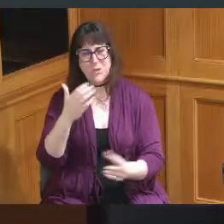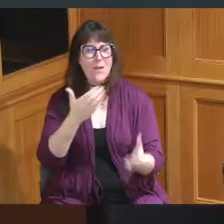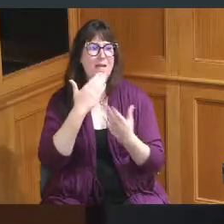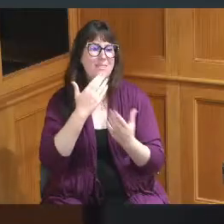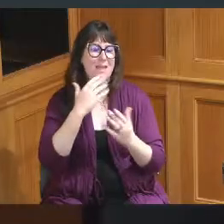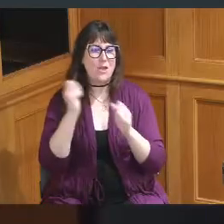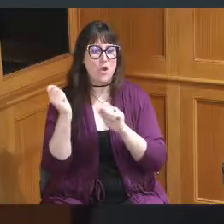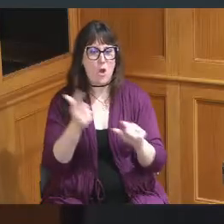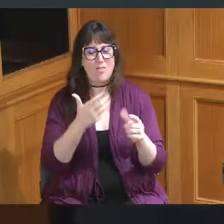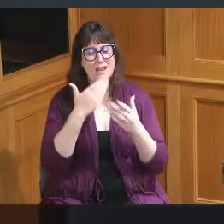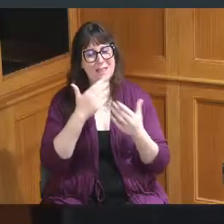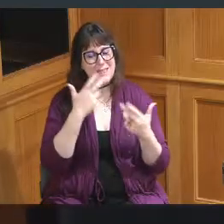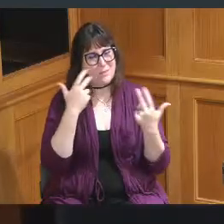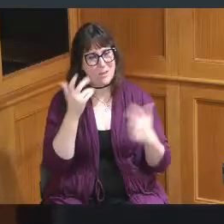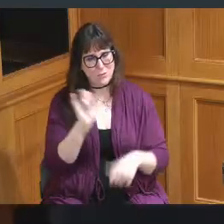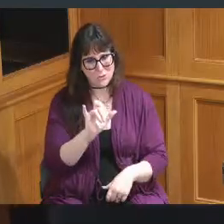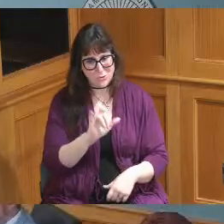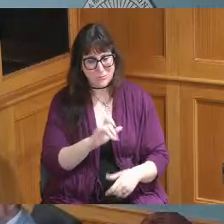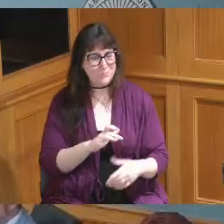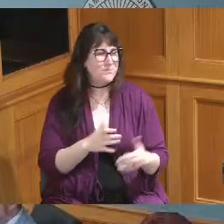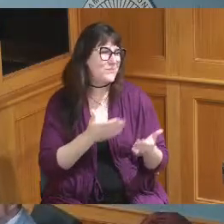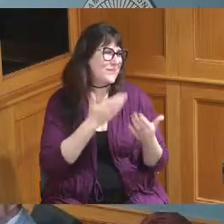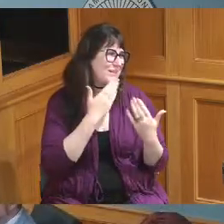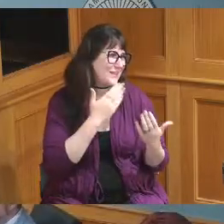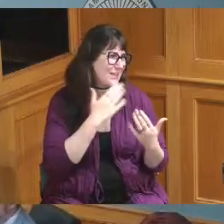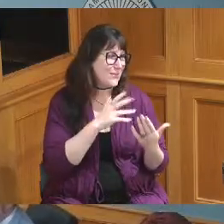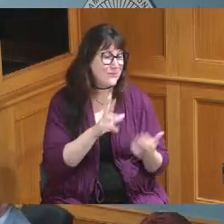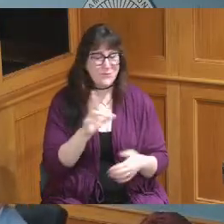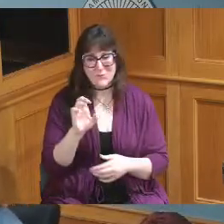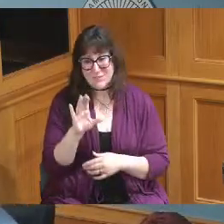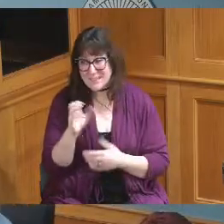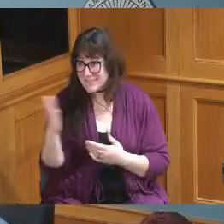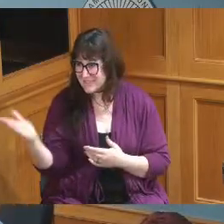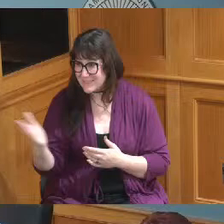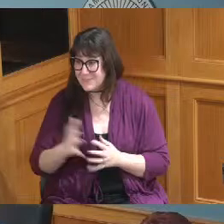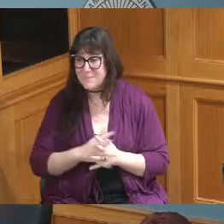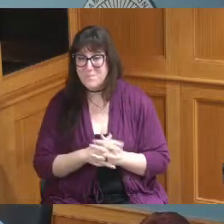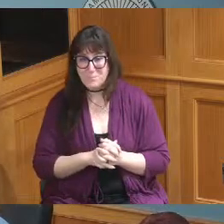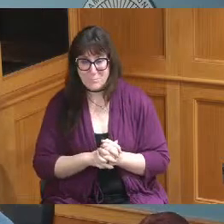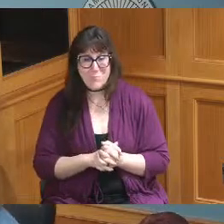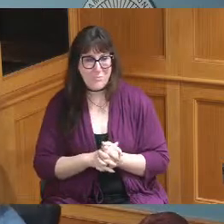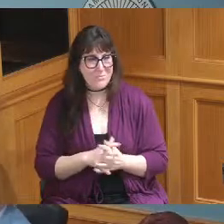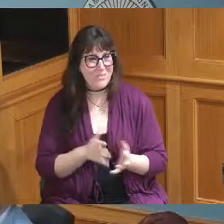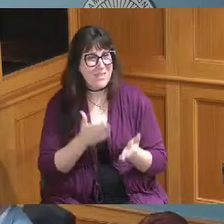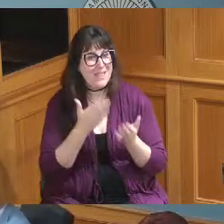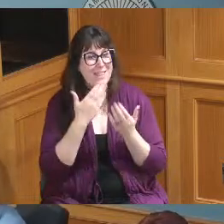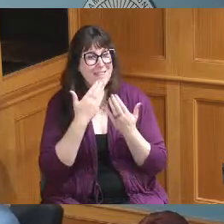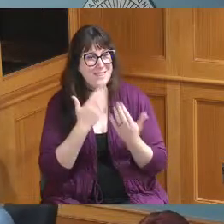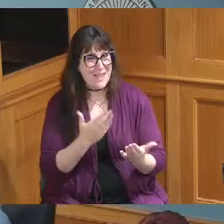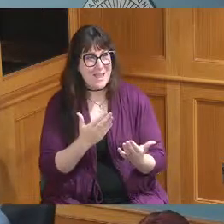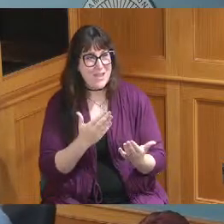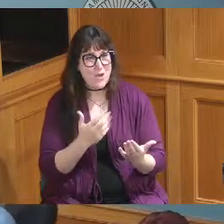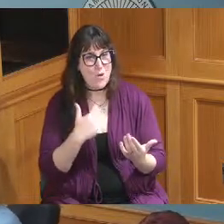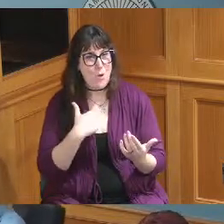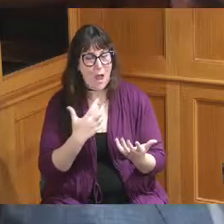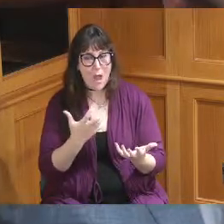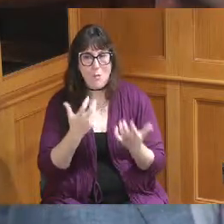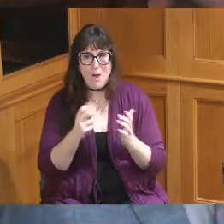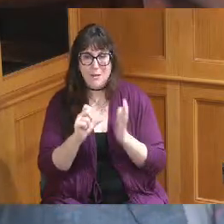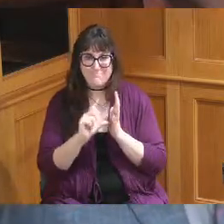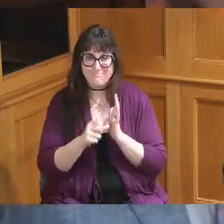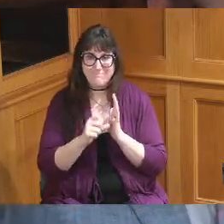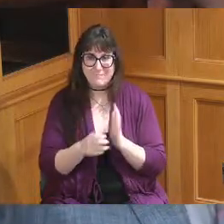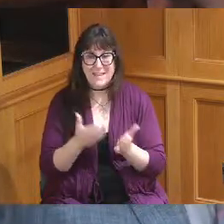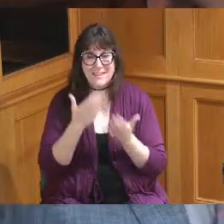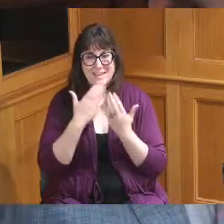and I thank the Bengals. Thank you, Commissioner. Commissioner Reese. Thank you very much. I want to echo the